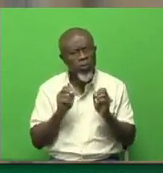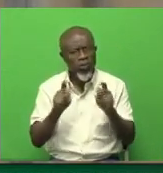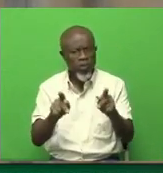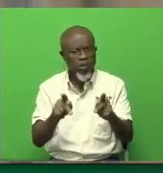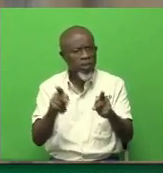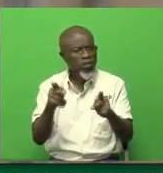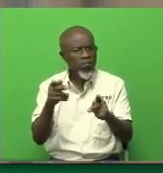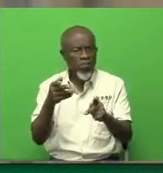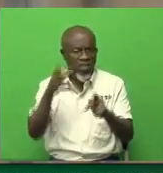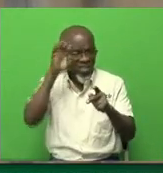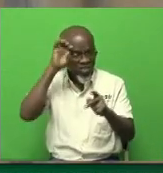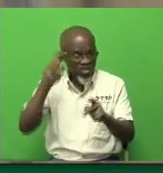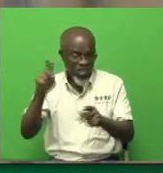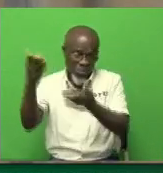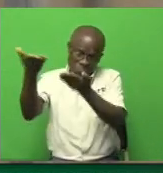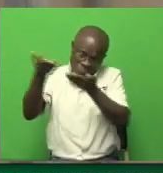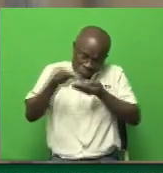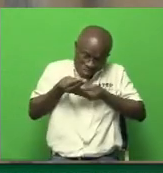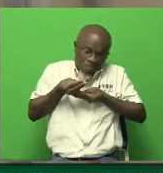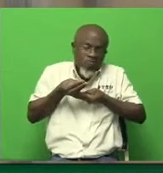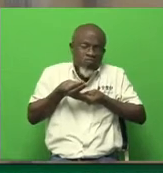not always immediately